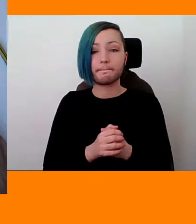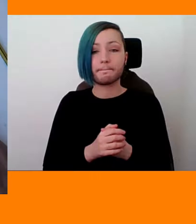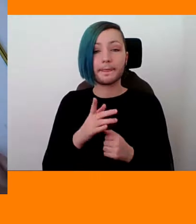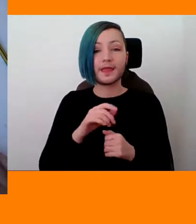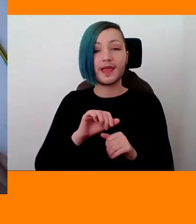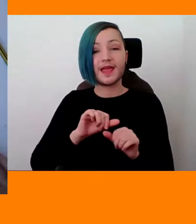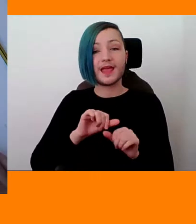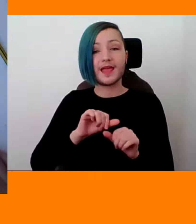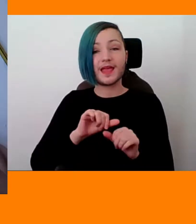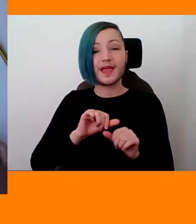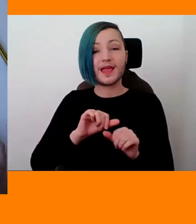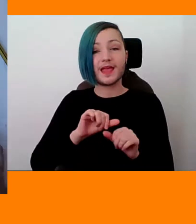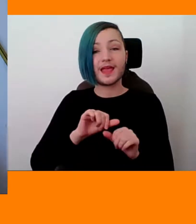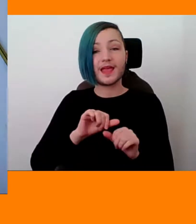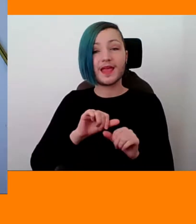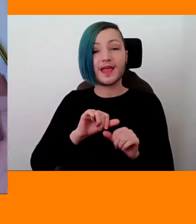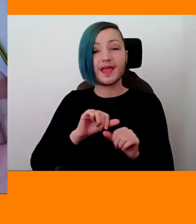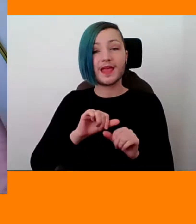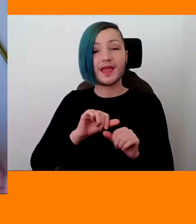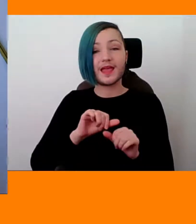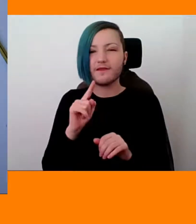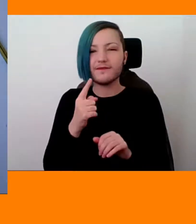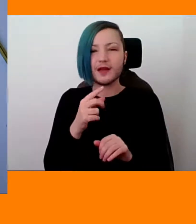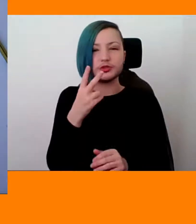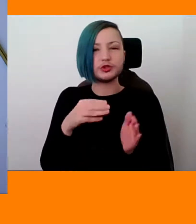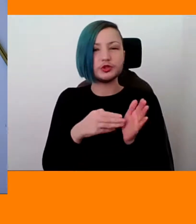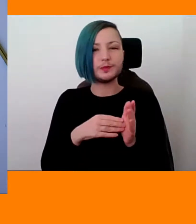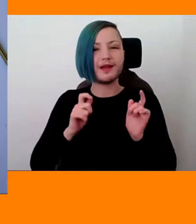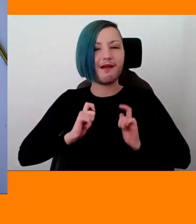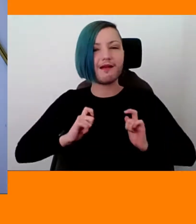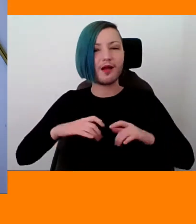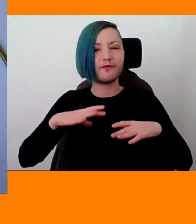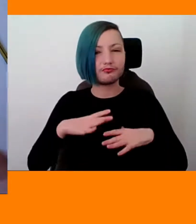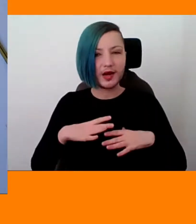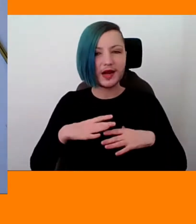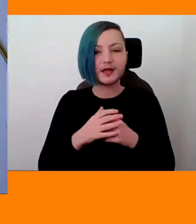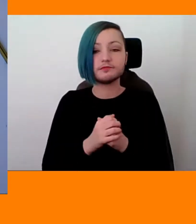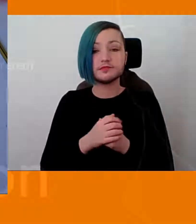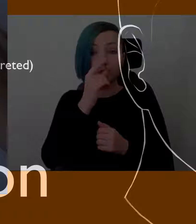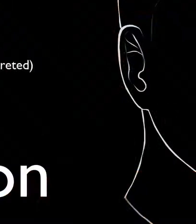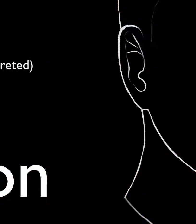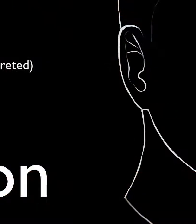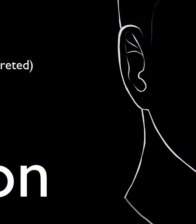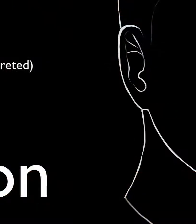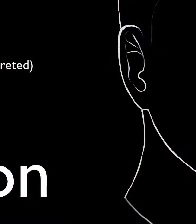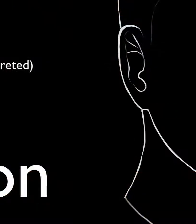2-minute break. So if you want to just carry on, that's fine. And I'll be back with you in a minute.